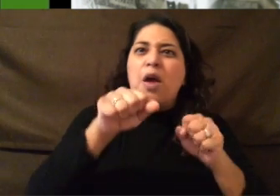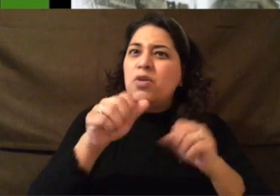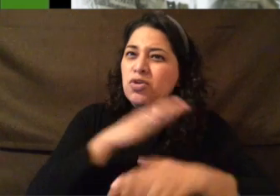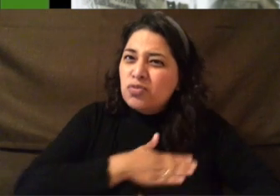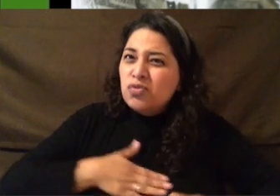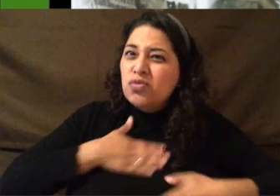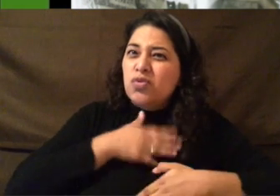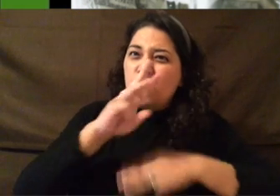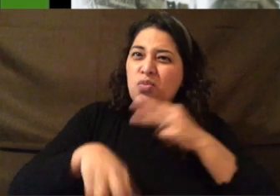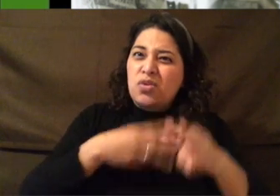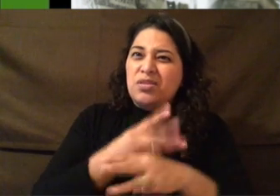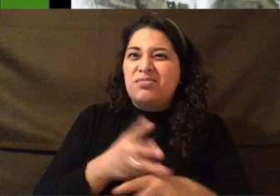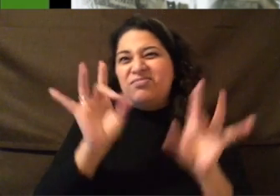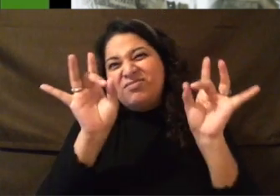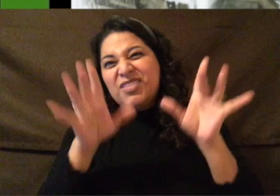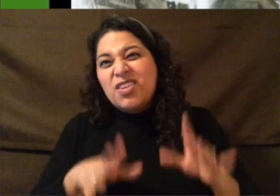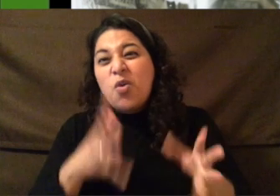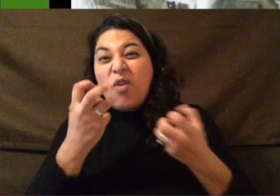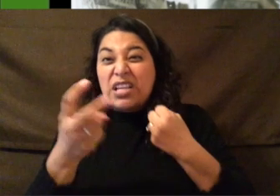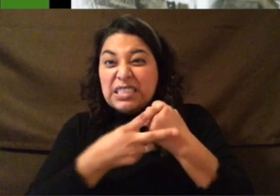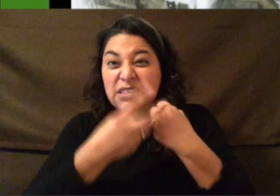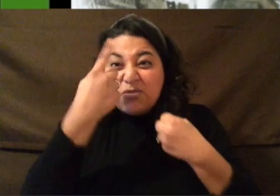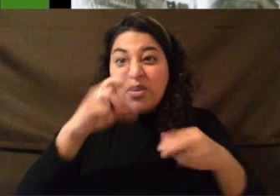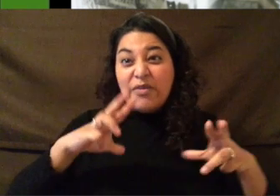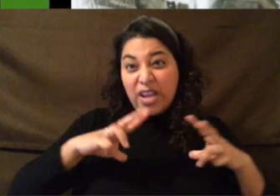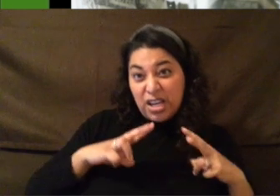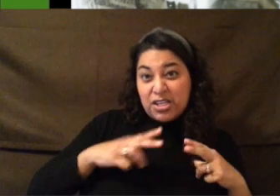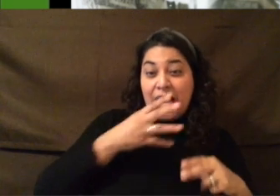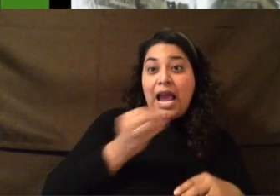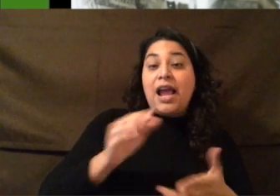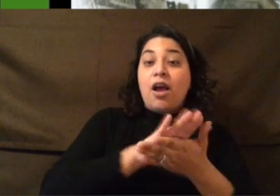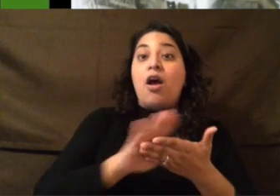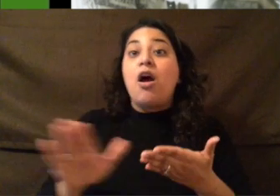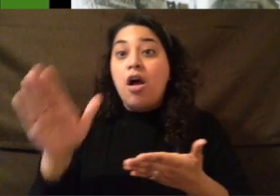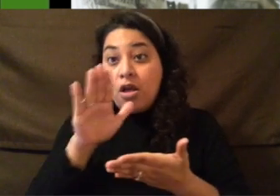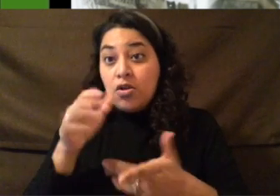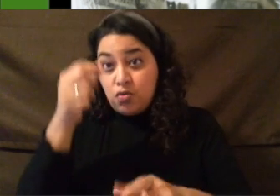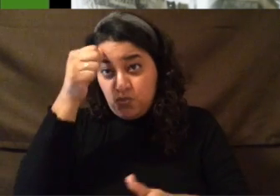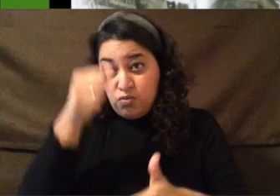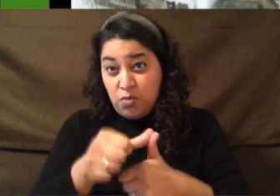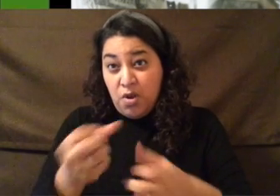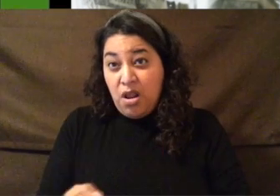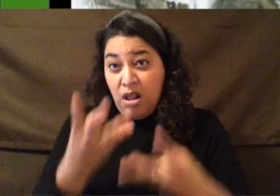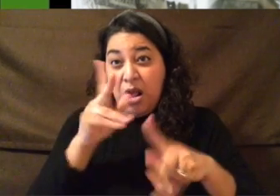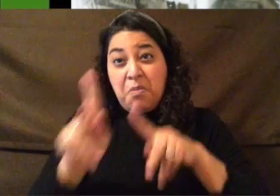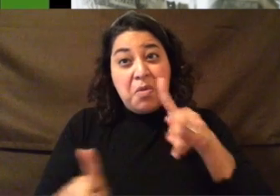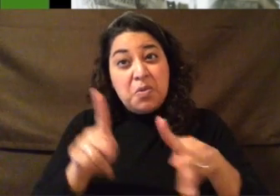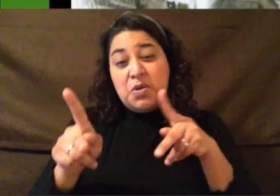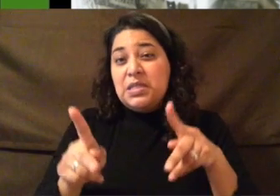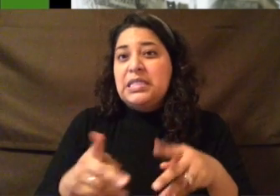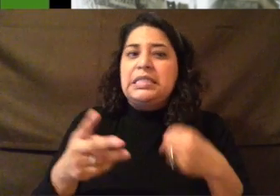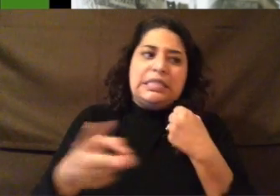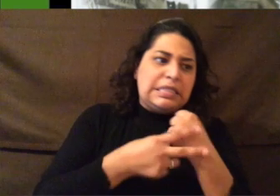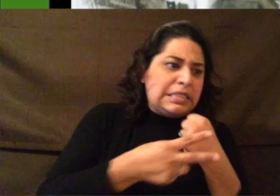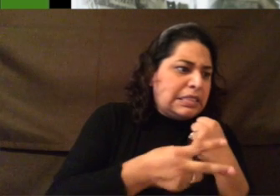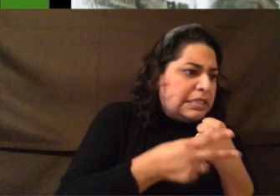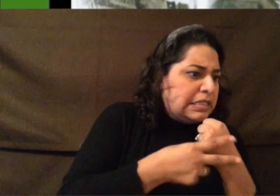to enjoy the world is kind of crummy. So you want to save for a vacation, and college. Remember, a lot of